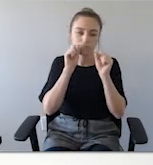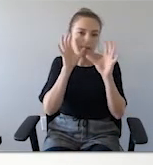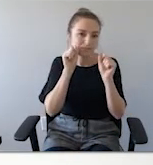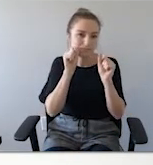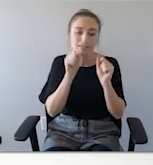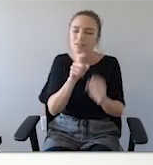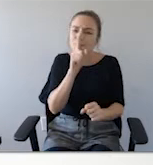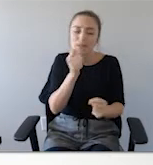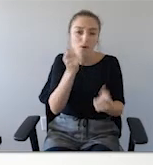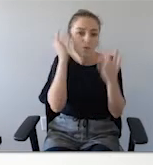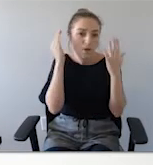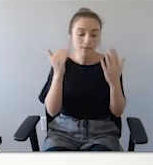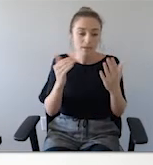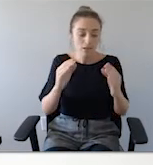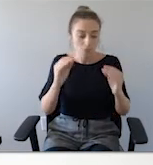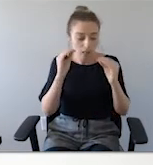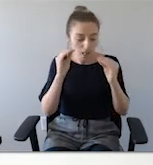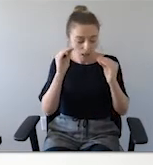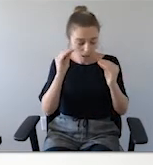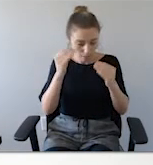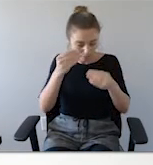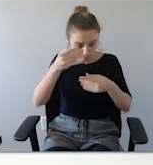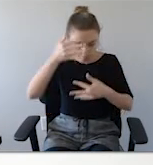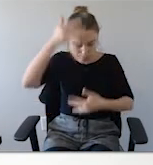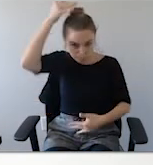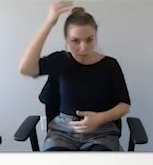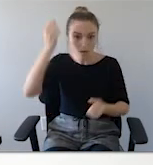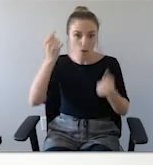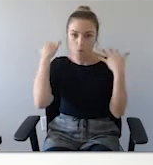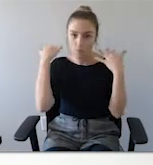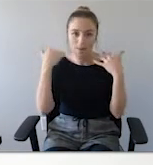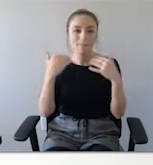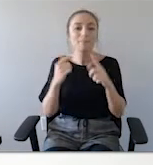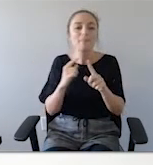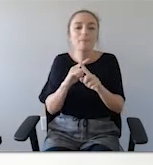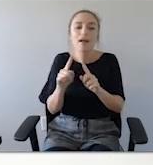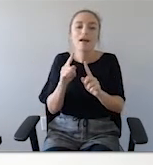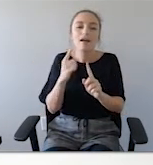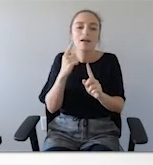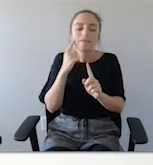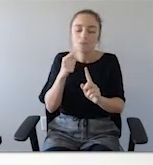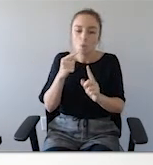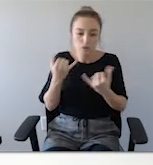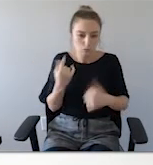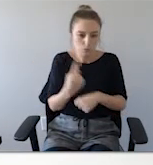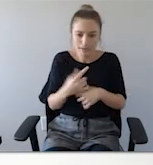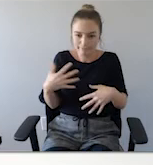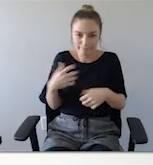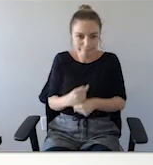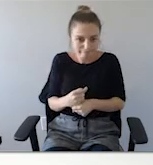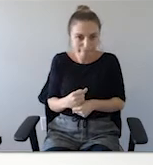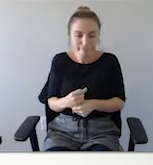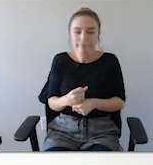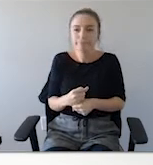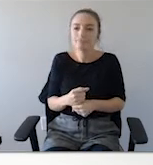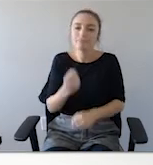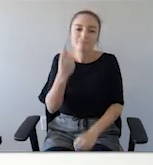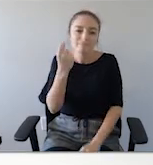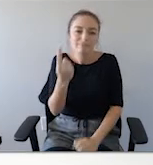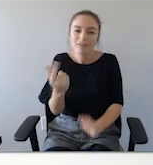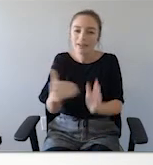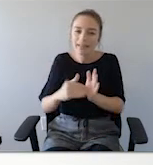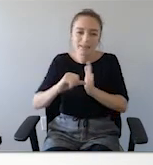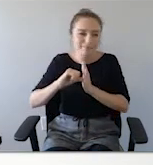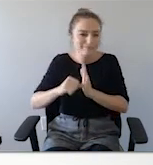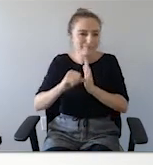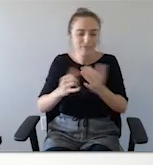lot, but for the sake of today and just talking about IEPs, again, we're not gonna be able to cover a whole lot. You can